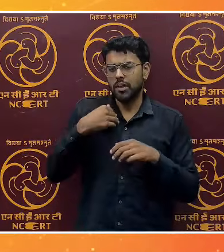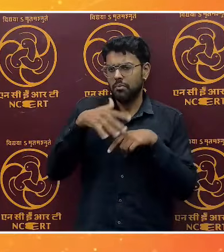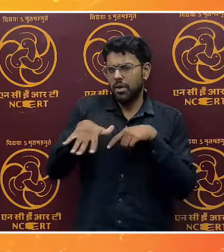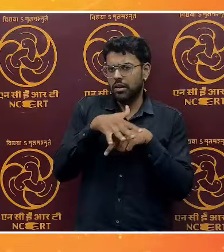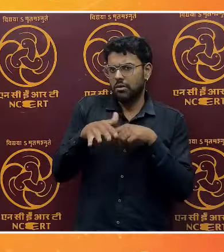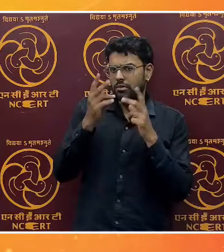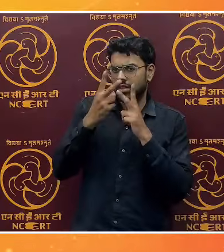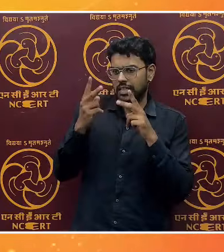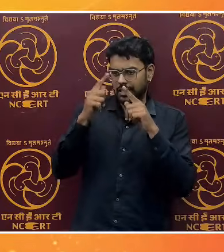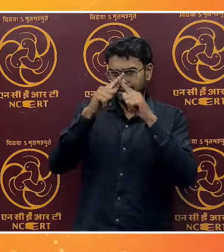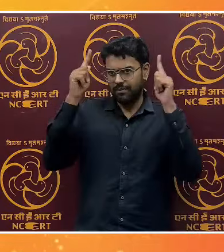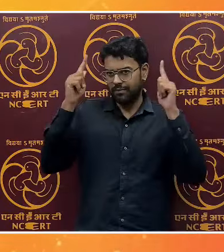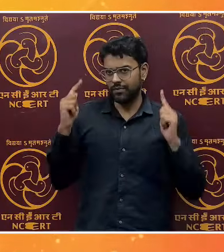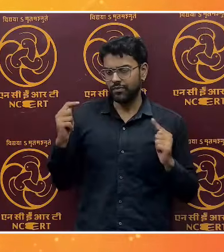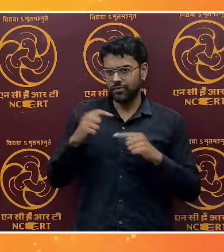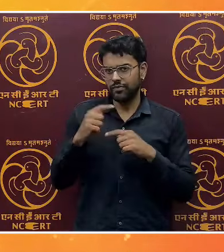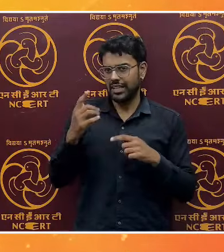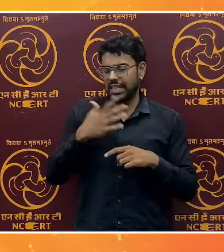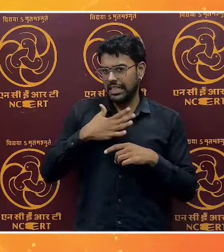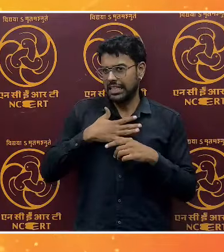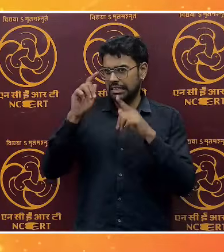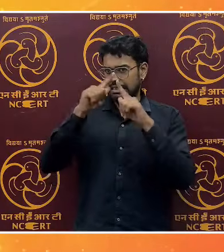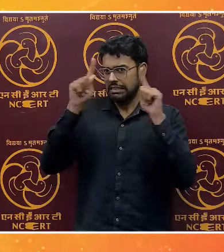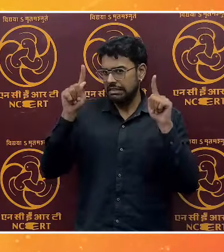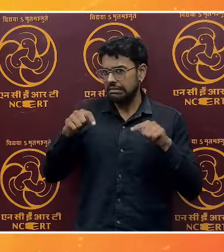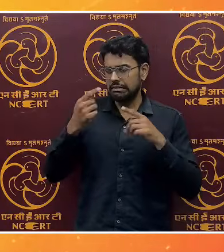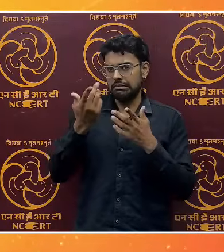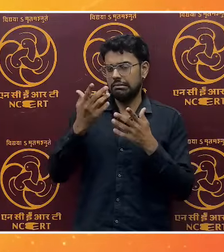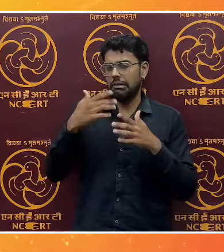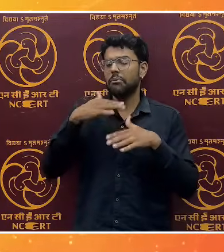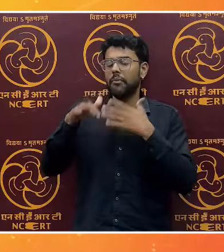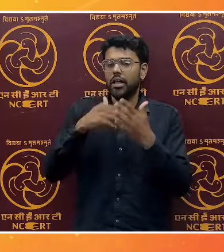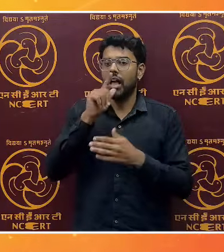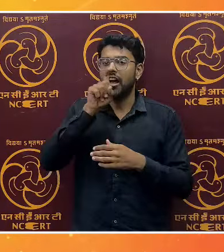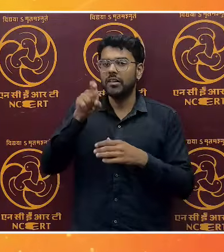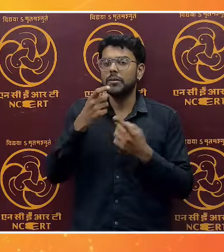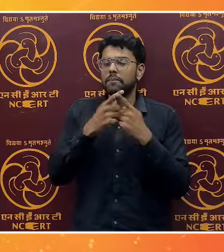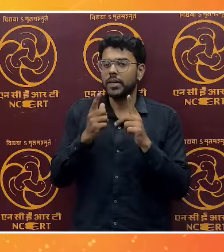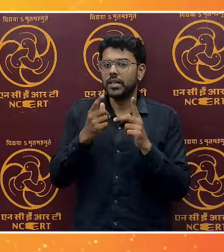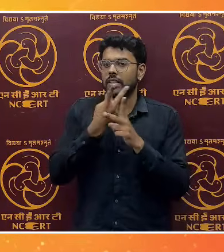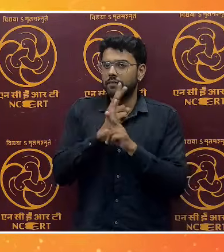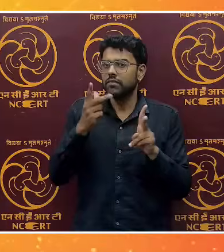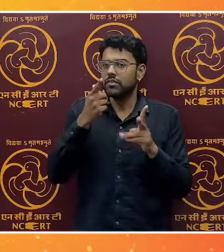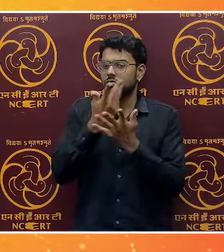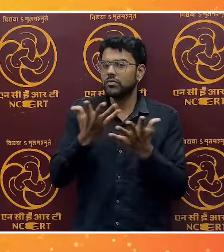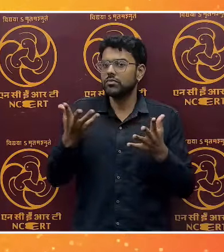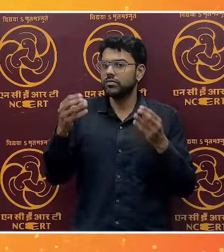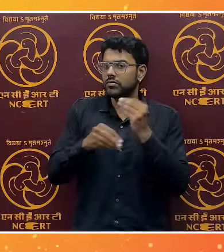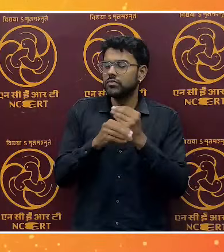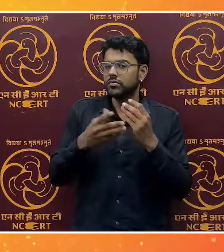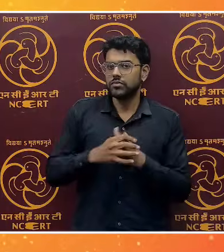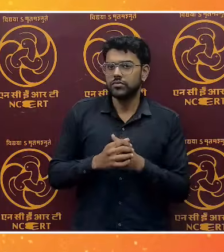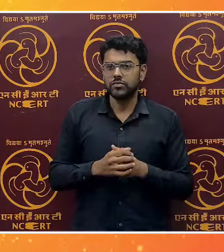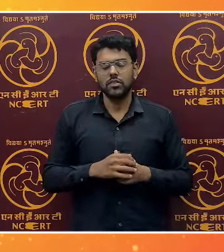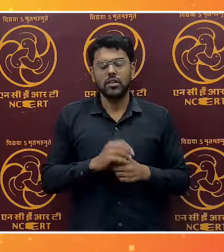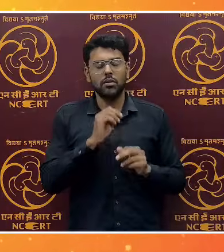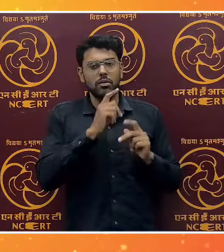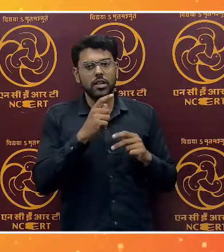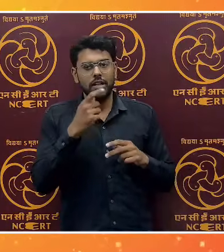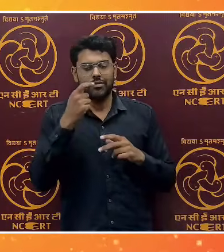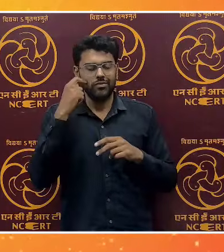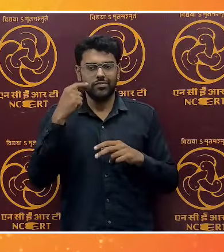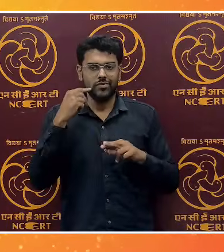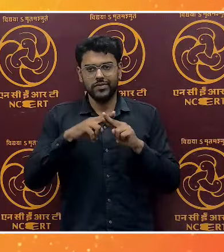the chroma thing, which I'll ask you later. Yeah. But so, ma'am, what apart from that, what all we need to have So while like creating video? like you have